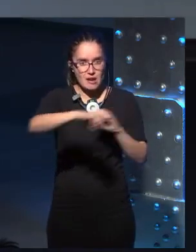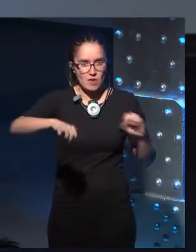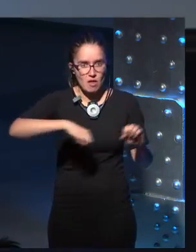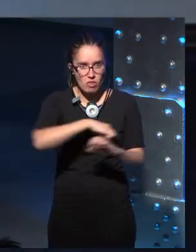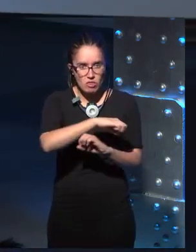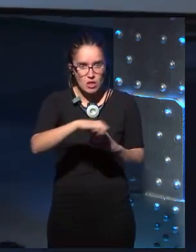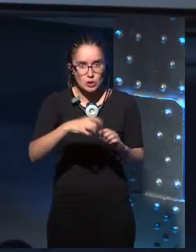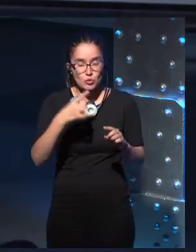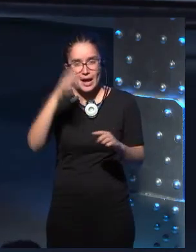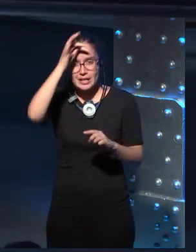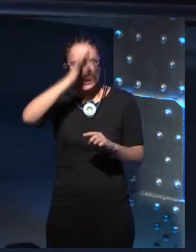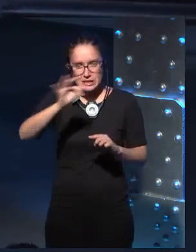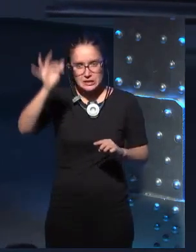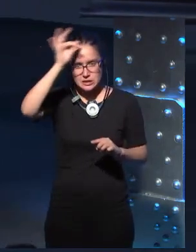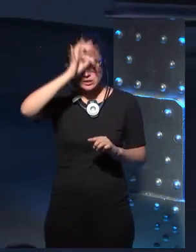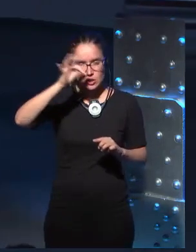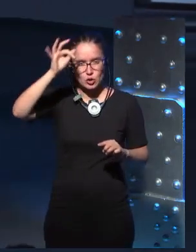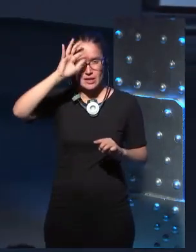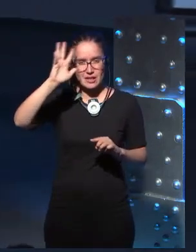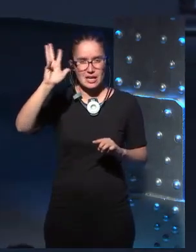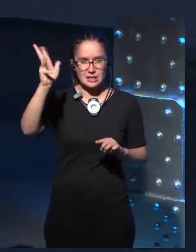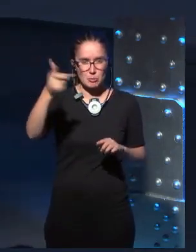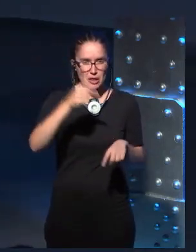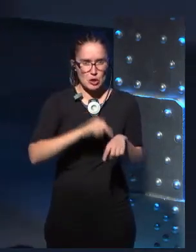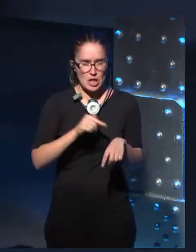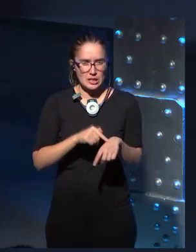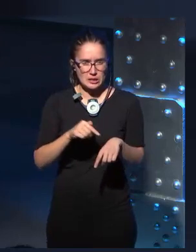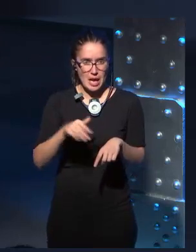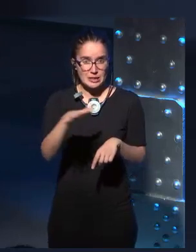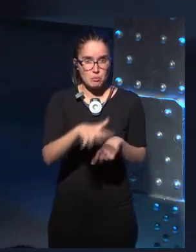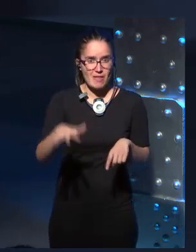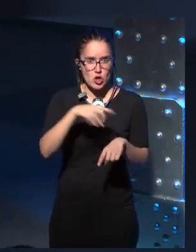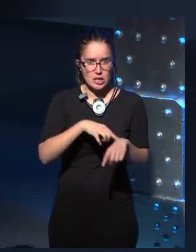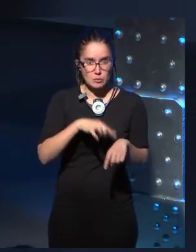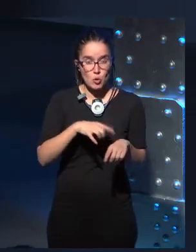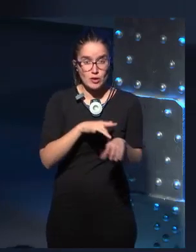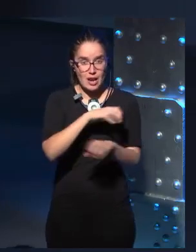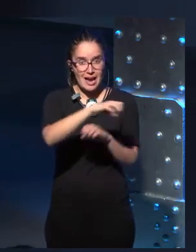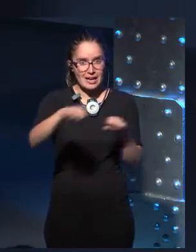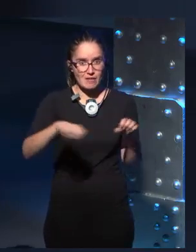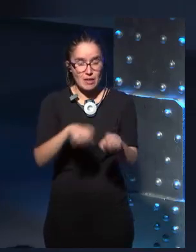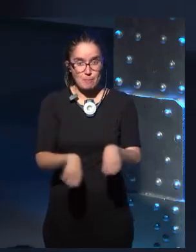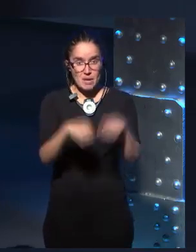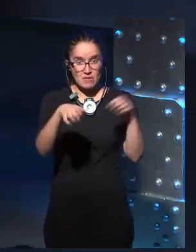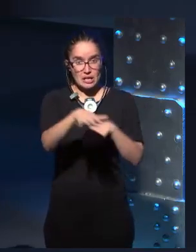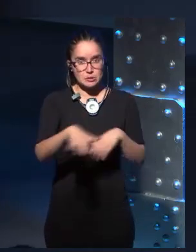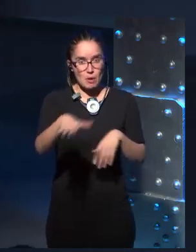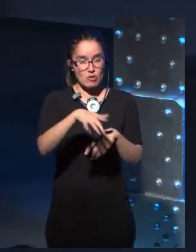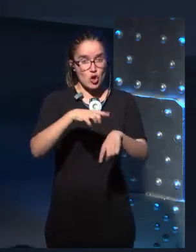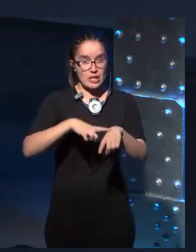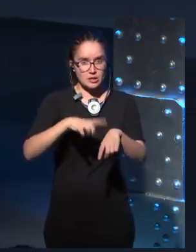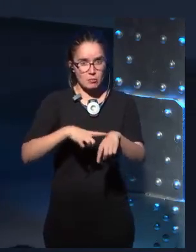a theory of space and time. When gravity breaks down, space and time break